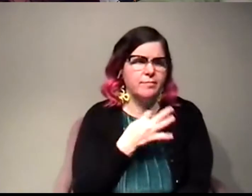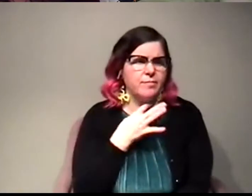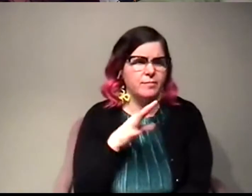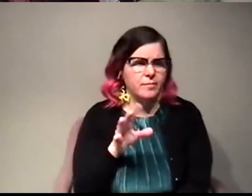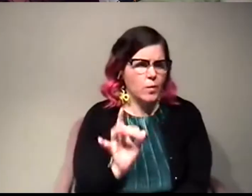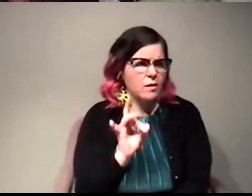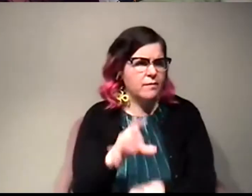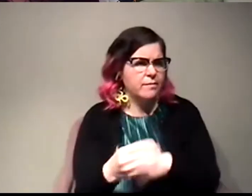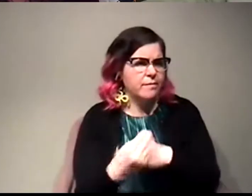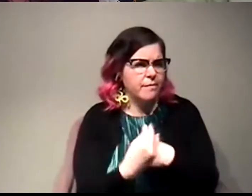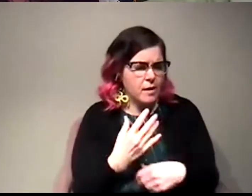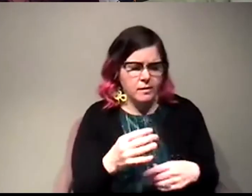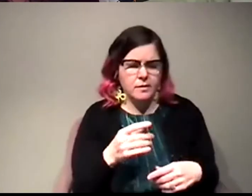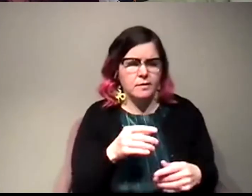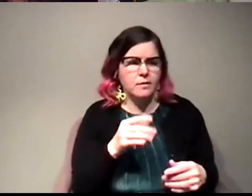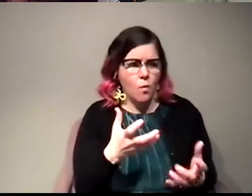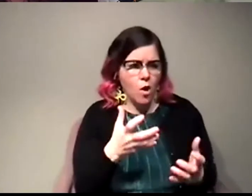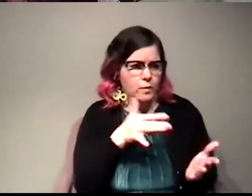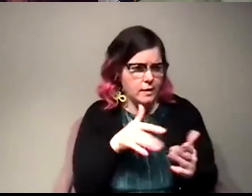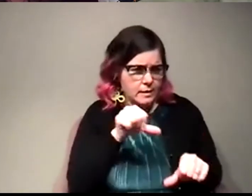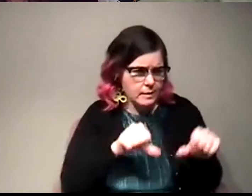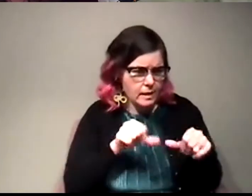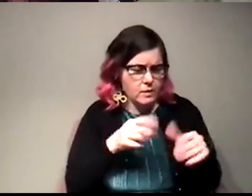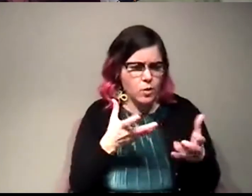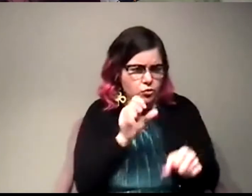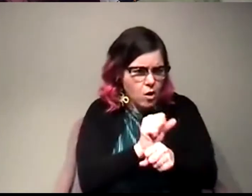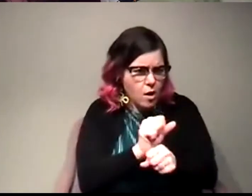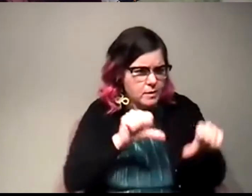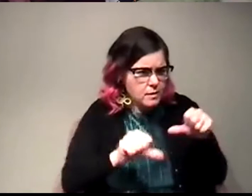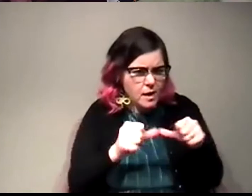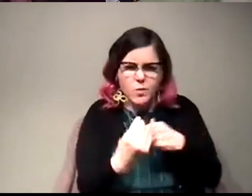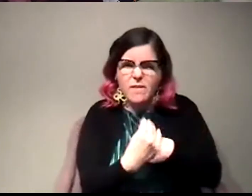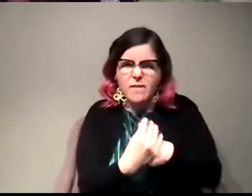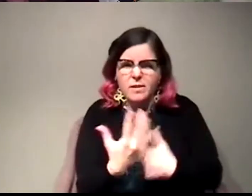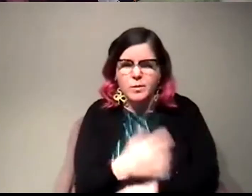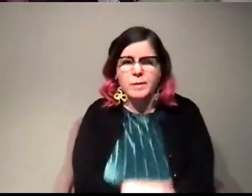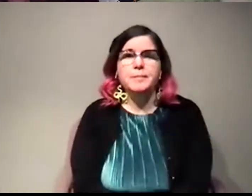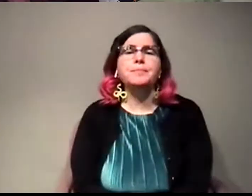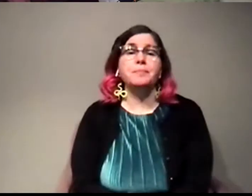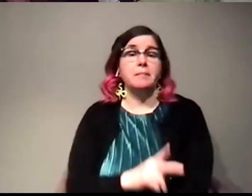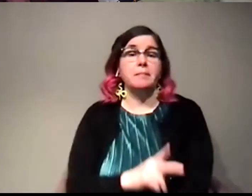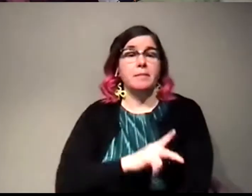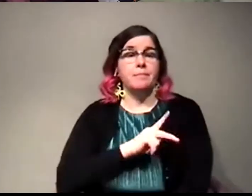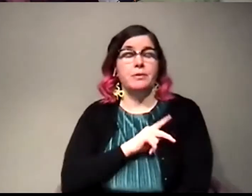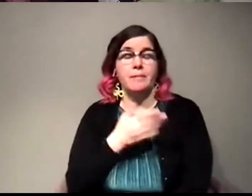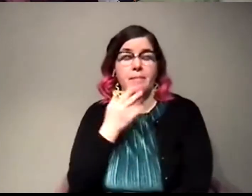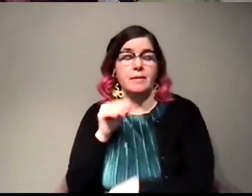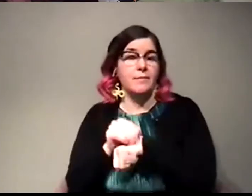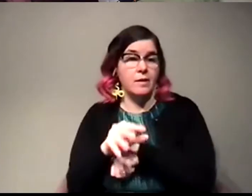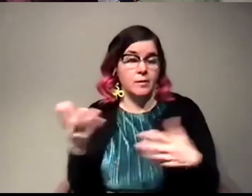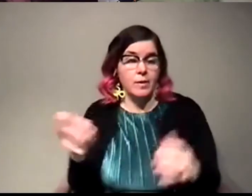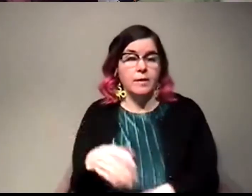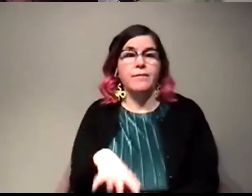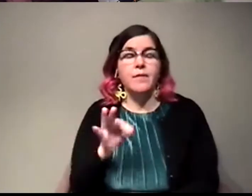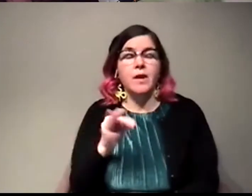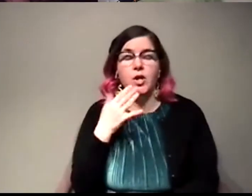to study science or have a career in science in the future? I think that personally, my best advice would be to find a good mentor,